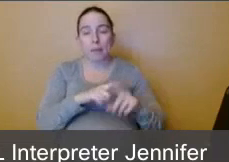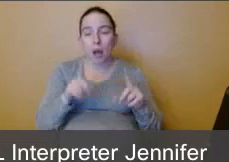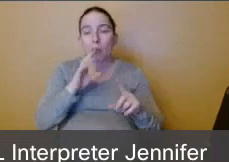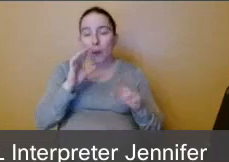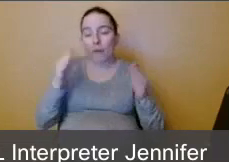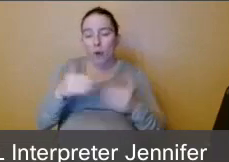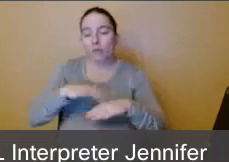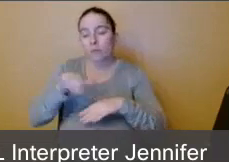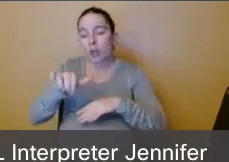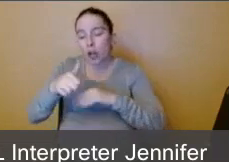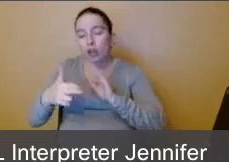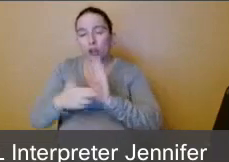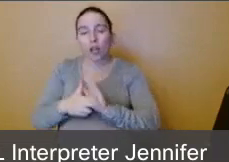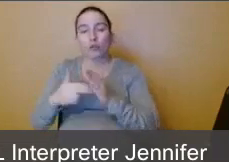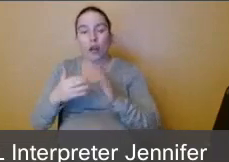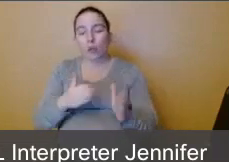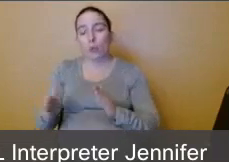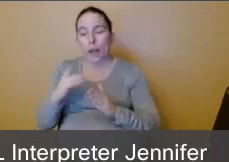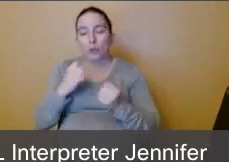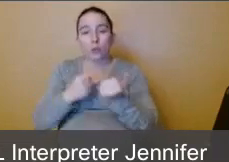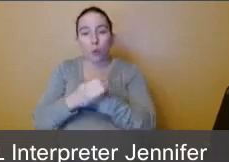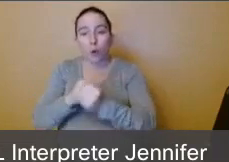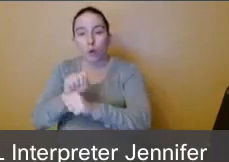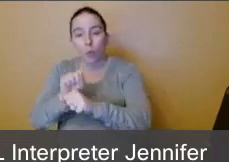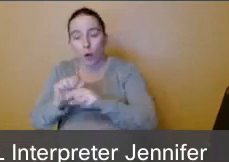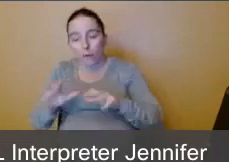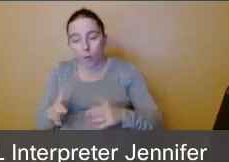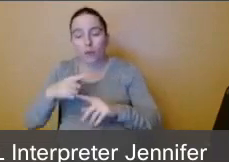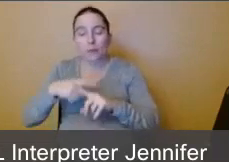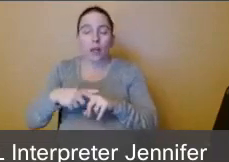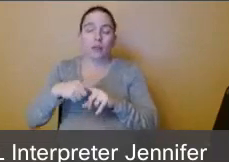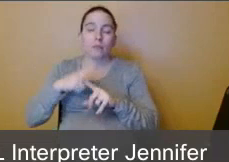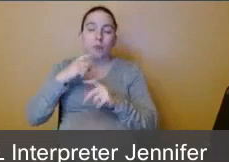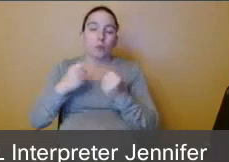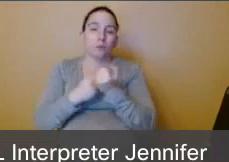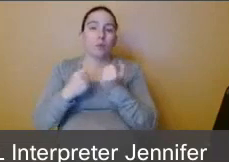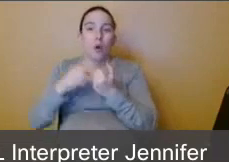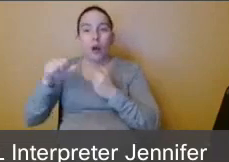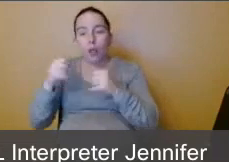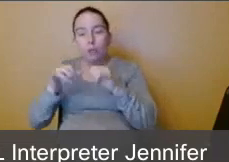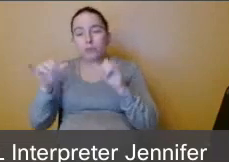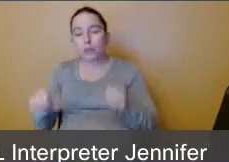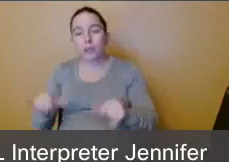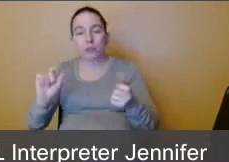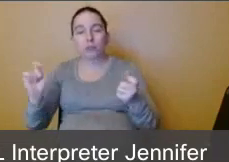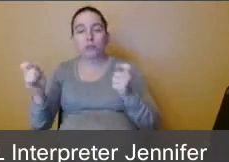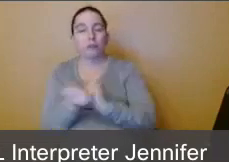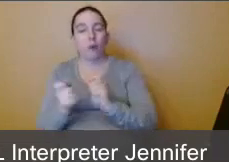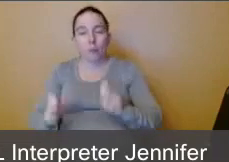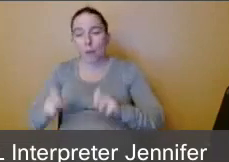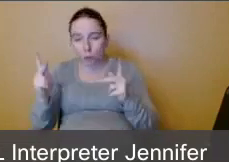vehicles to support not only the workforce, but other, system reform opportunities